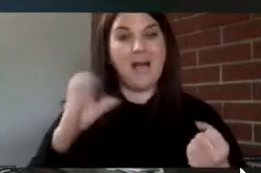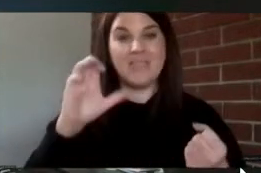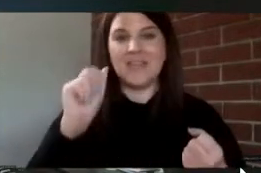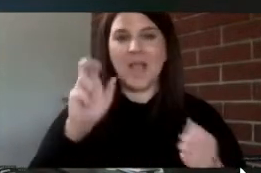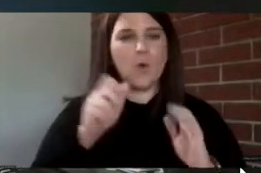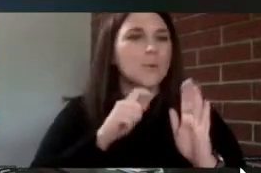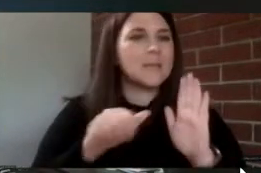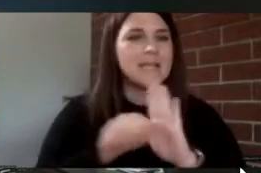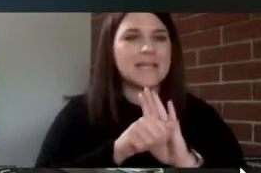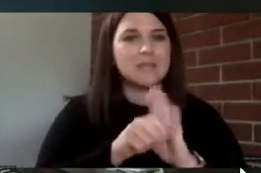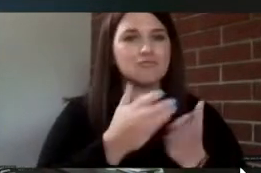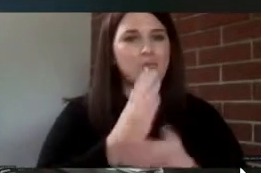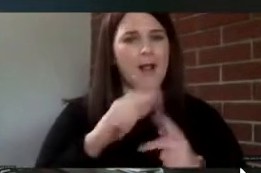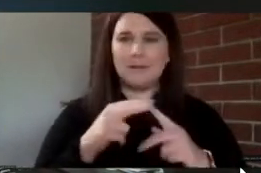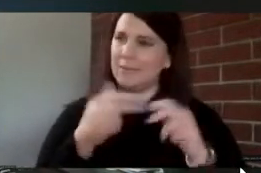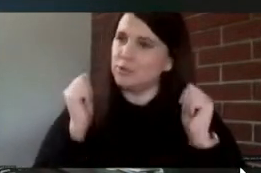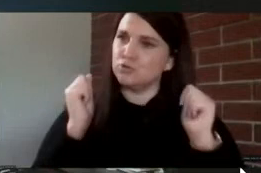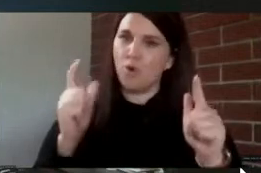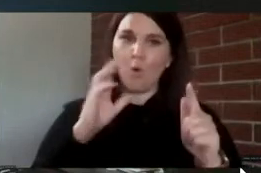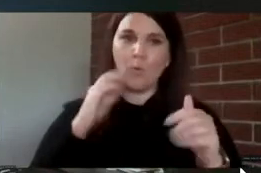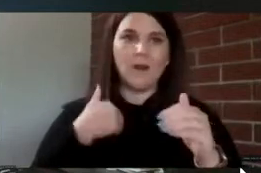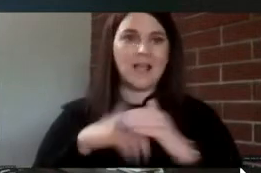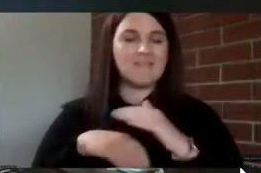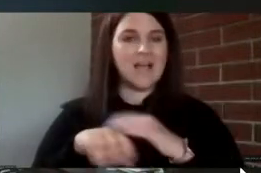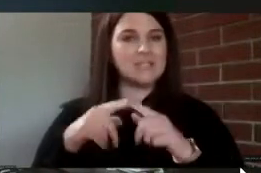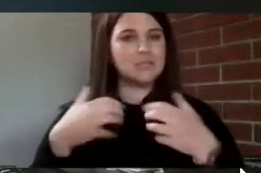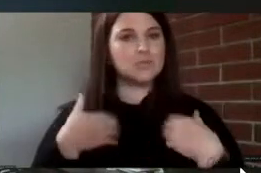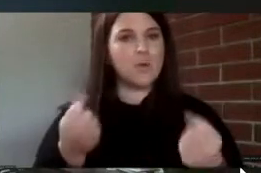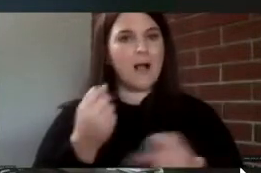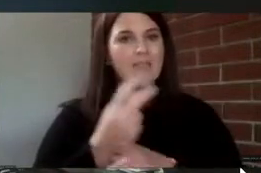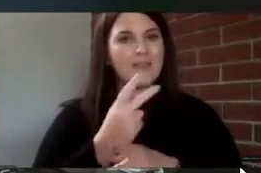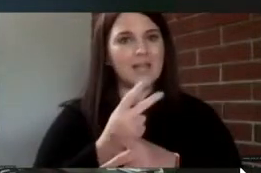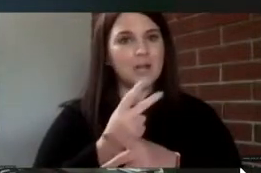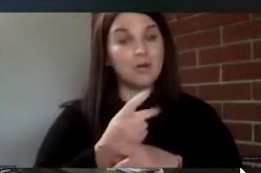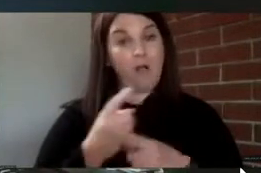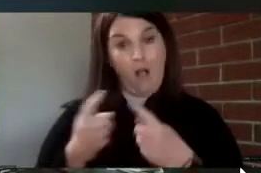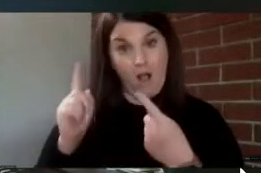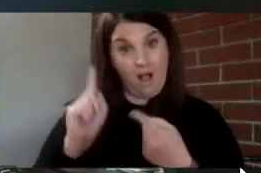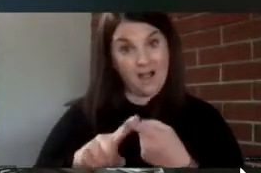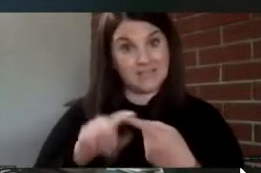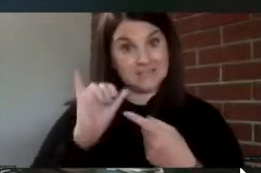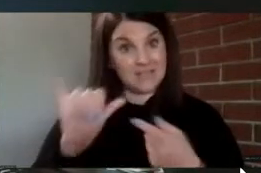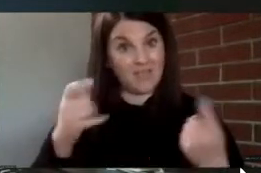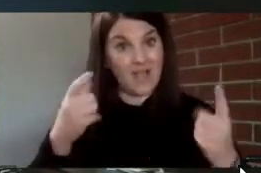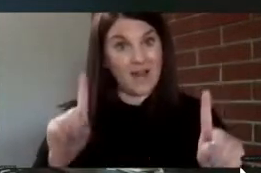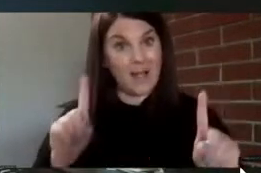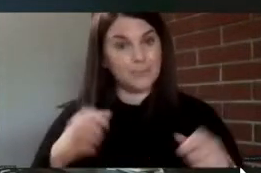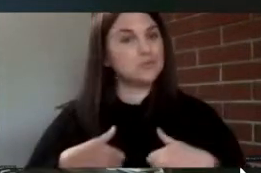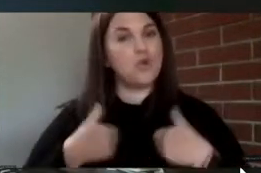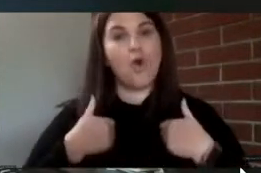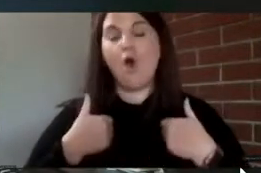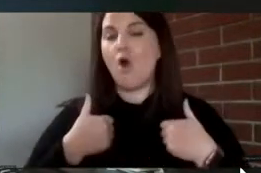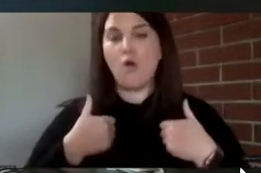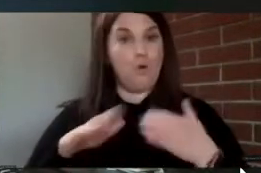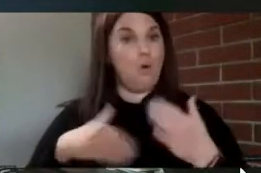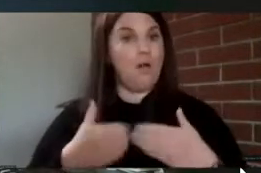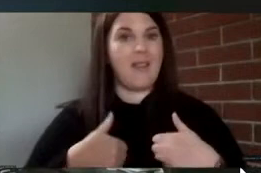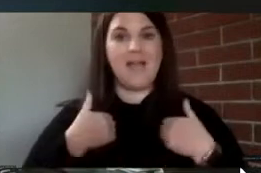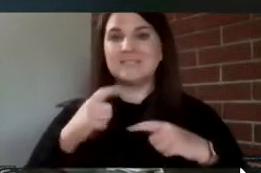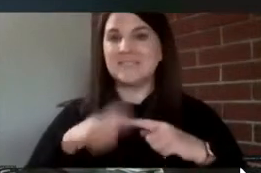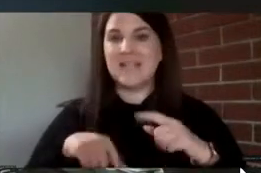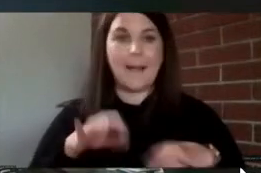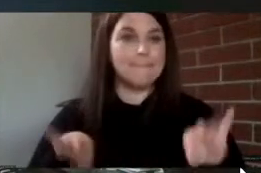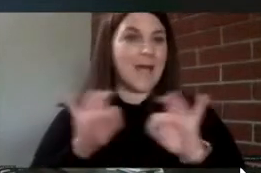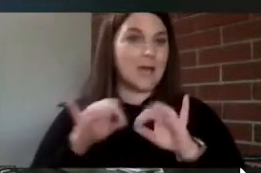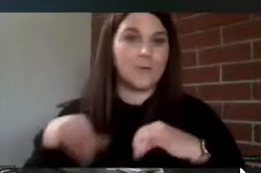the United States would have access to it. Until and unless that happens, all lives cannot matter the same. And I'm